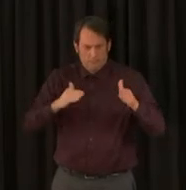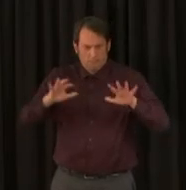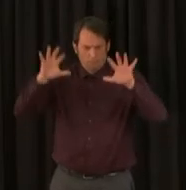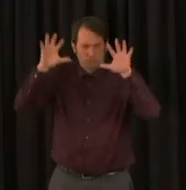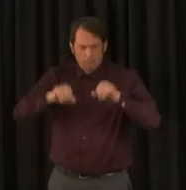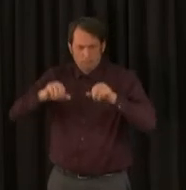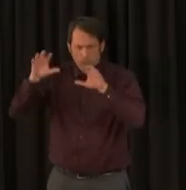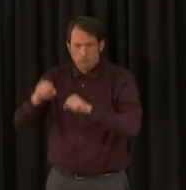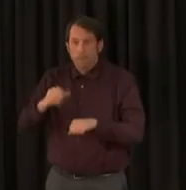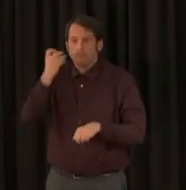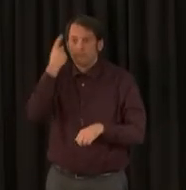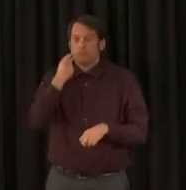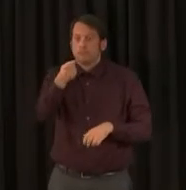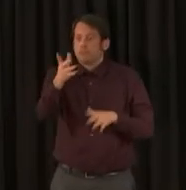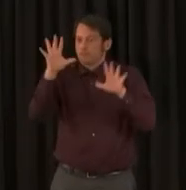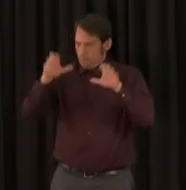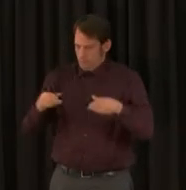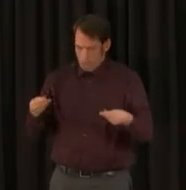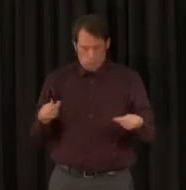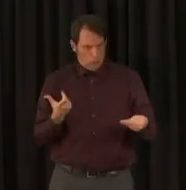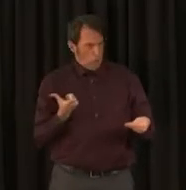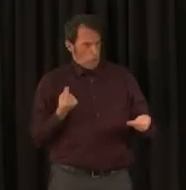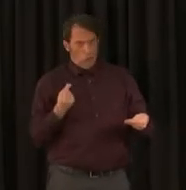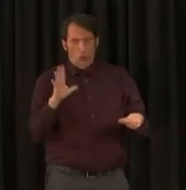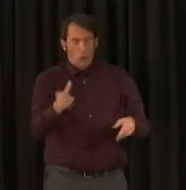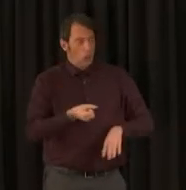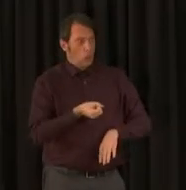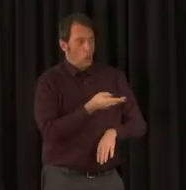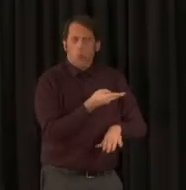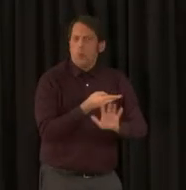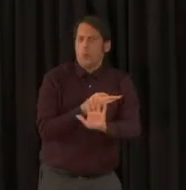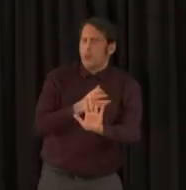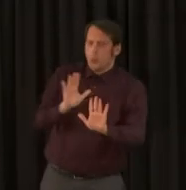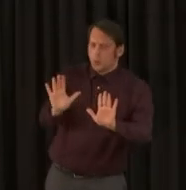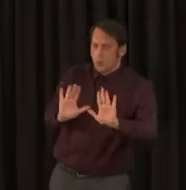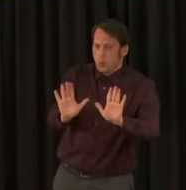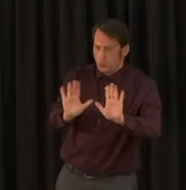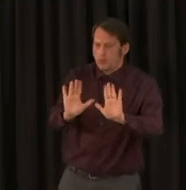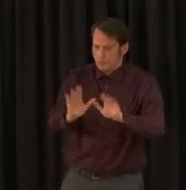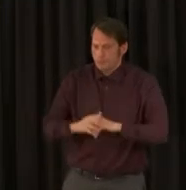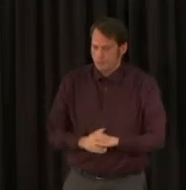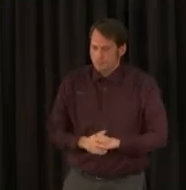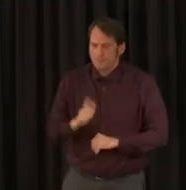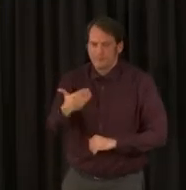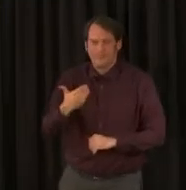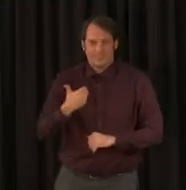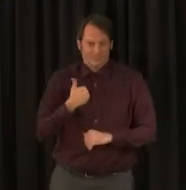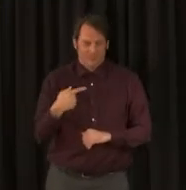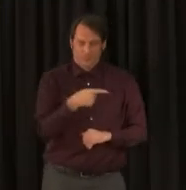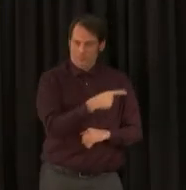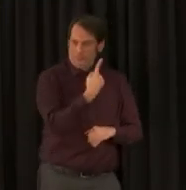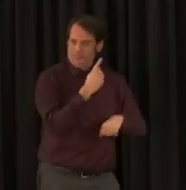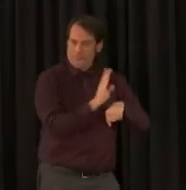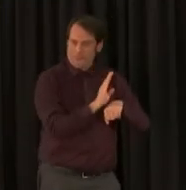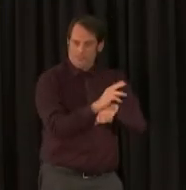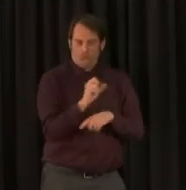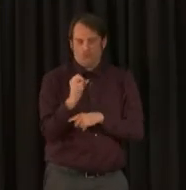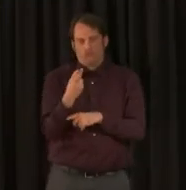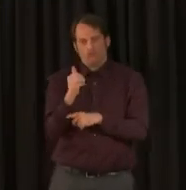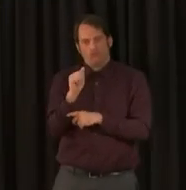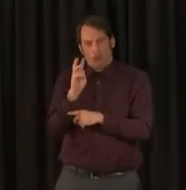resource. If you are taking down the boards and you're looking for how to dispose of them, the Shaw Main Street has actually set up a